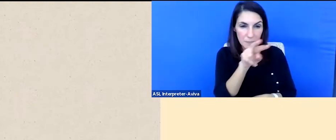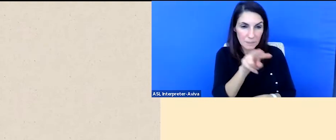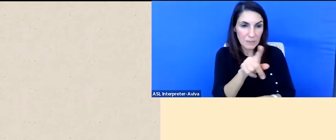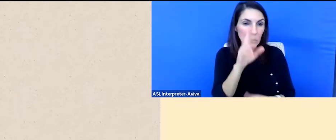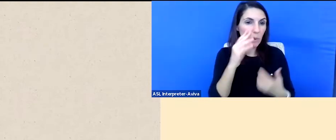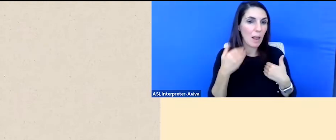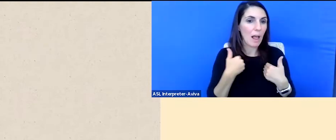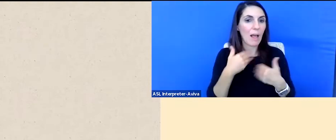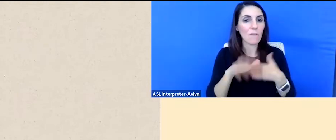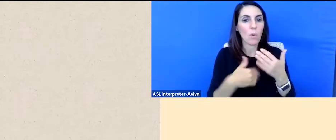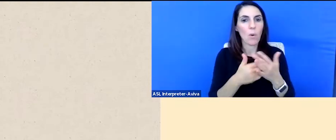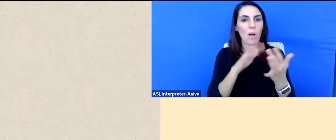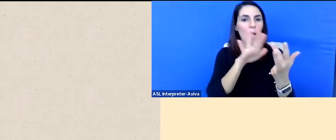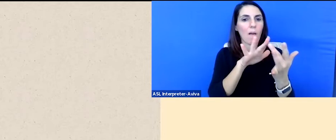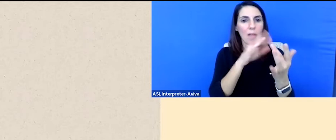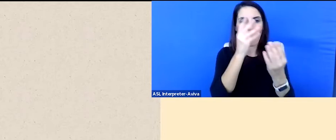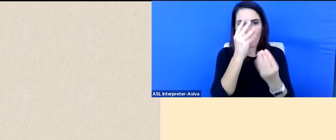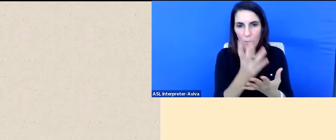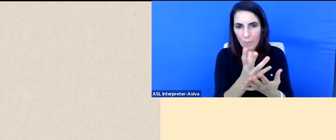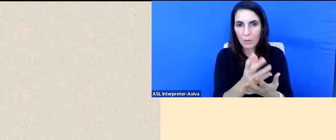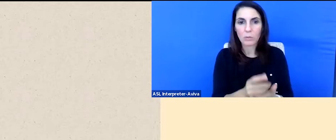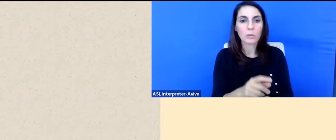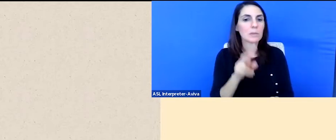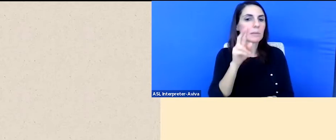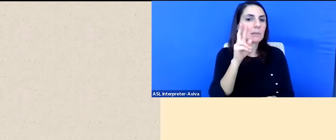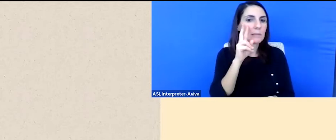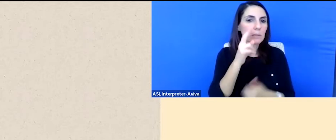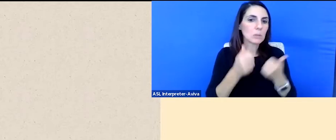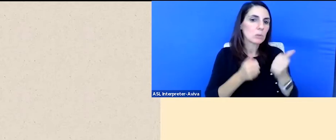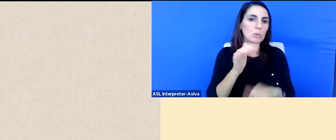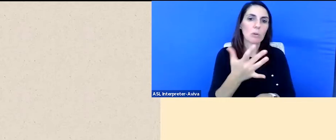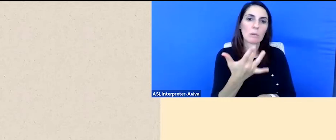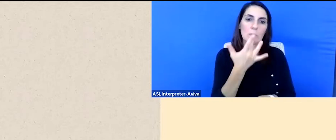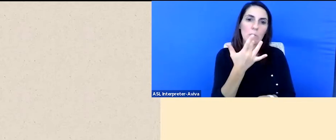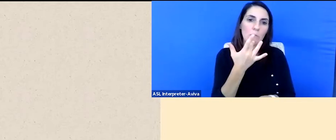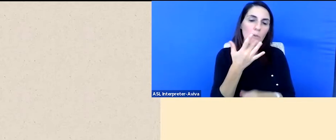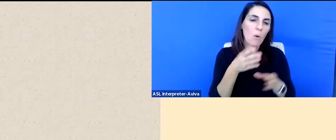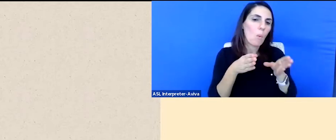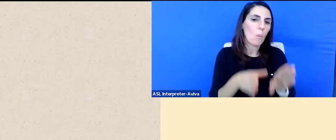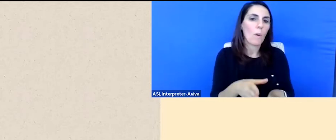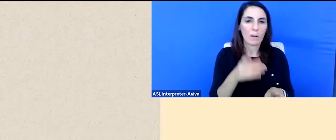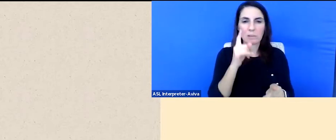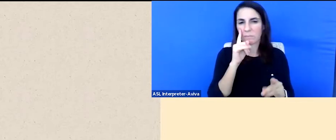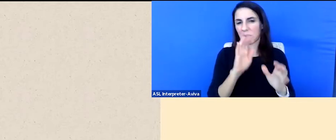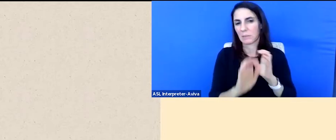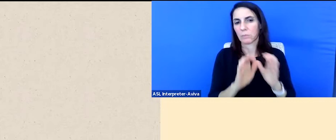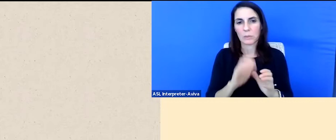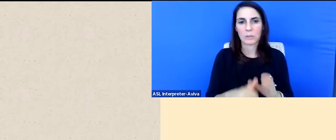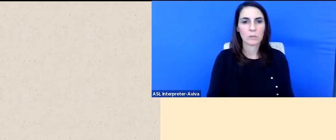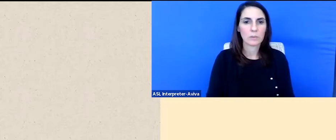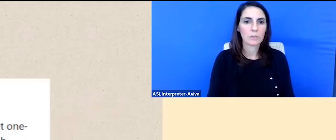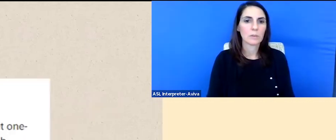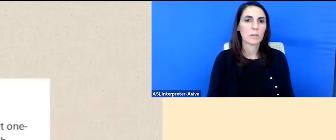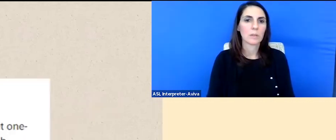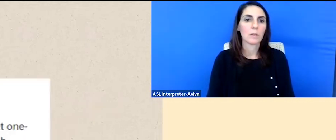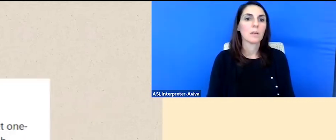contact information, hopefully looking into which is your preferred method to communicate. So next